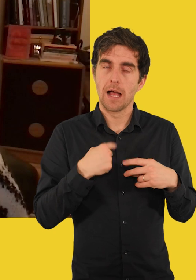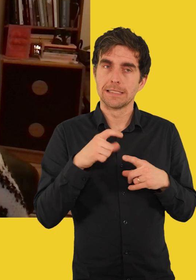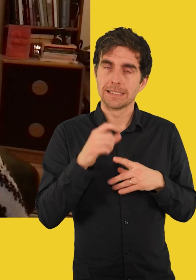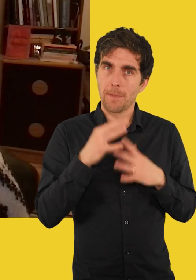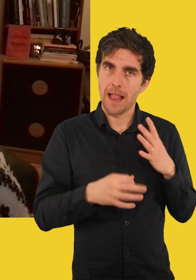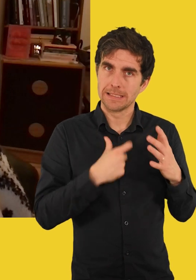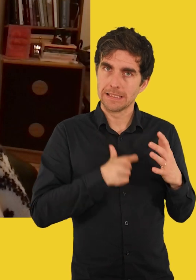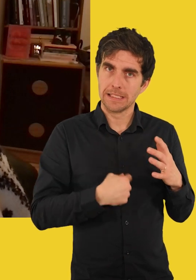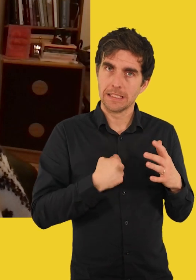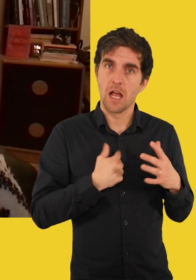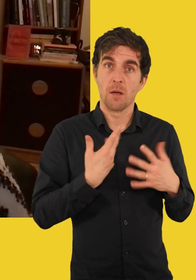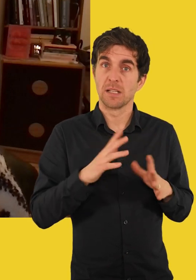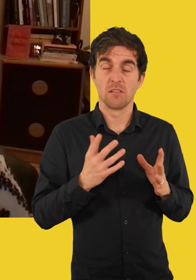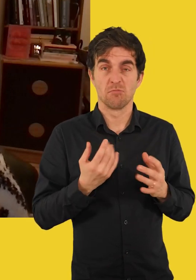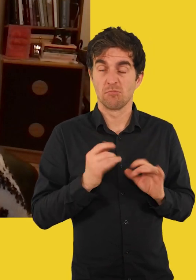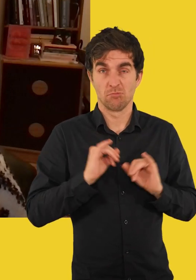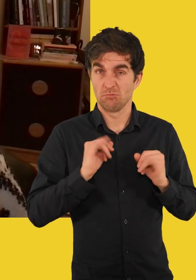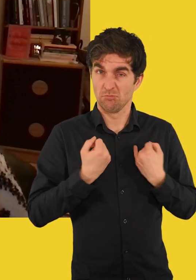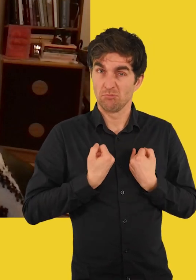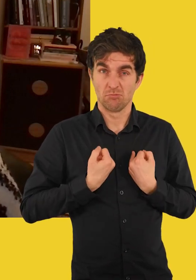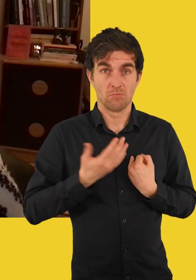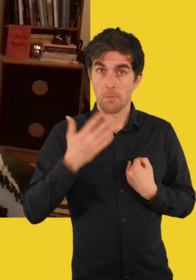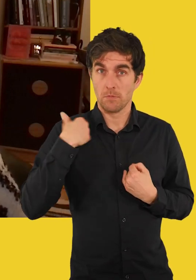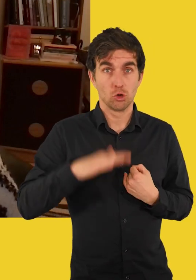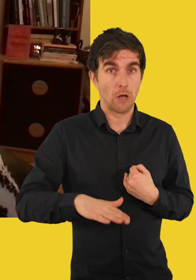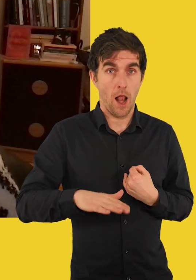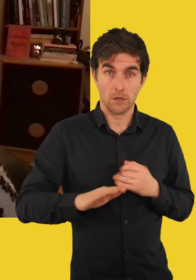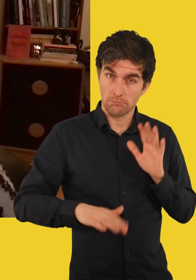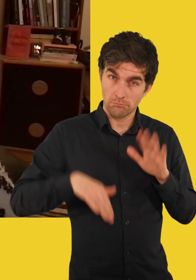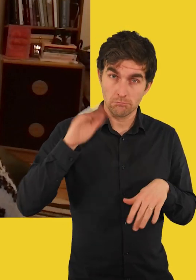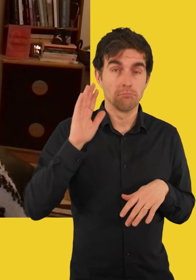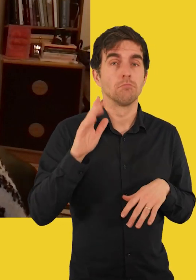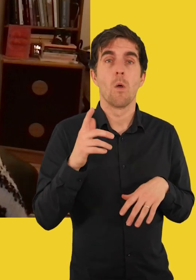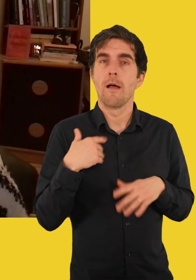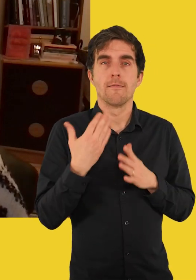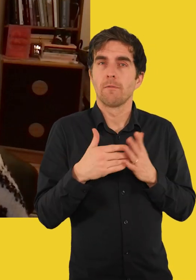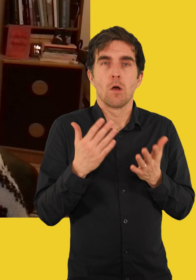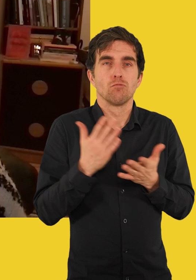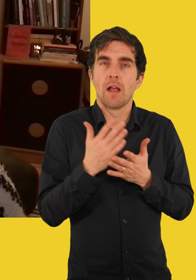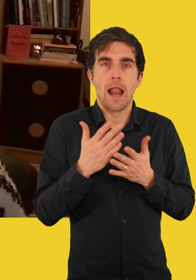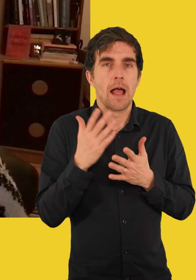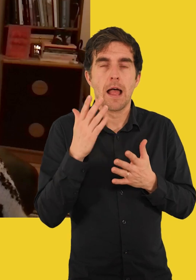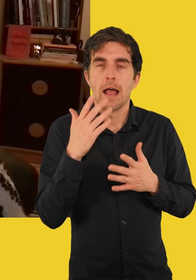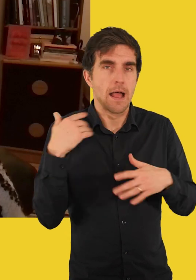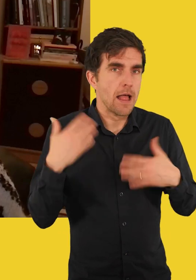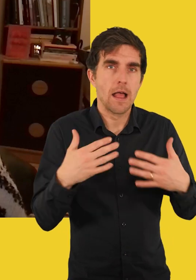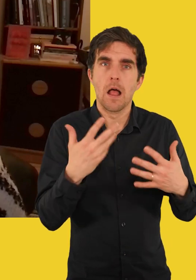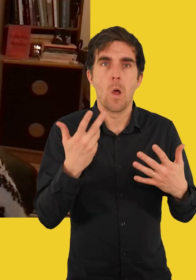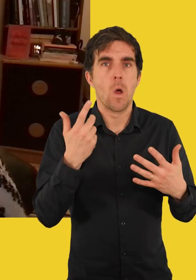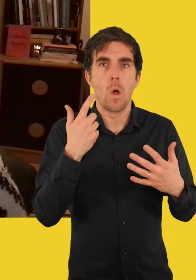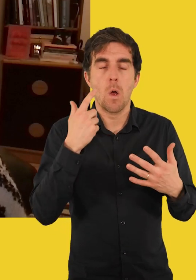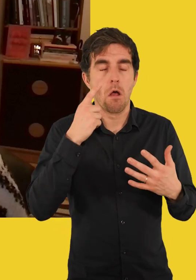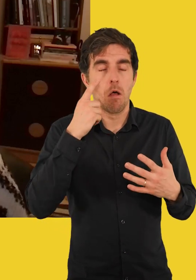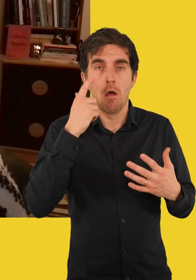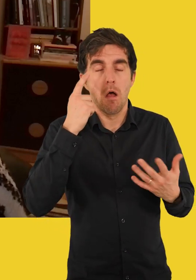disabled identity. I've been chronically ill since I was a child, and I'd never really kind of stepped into that and gone, oh no, because it was making me